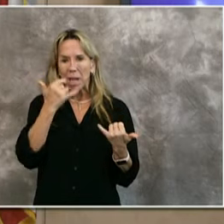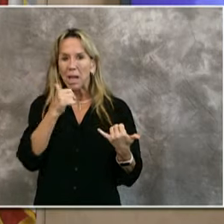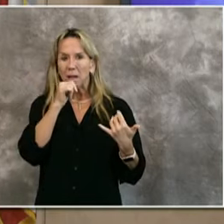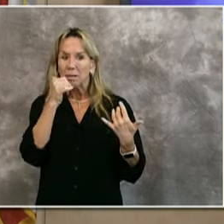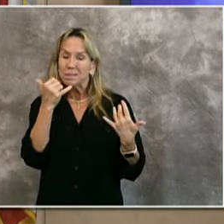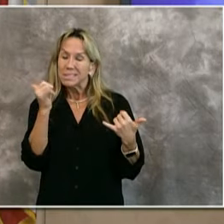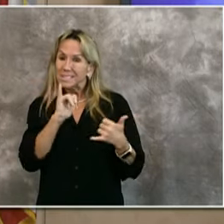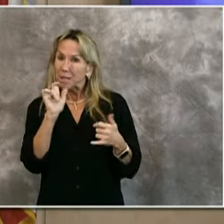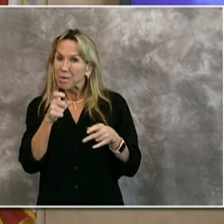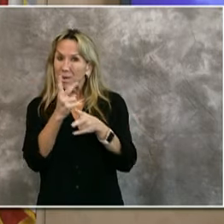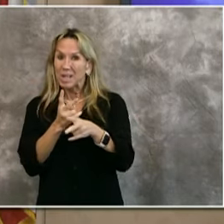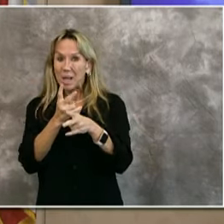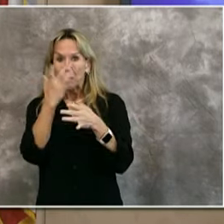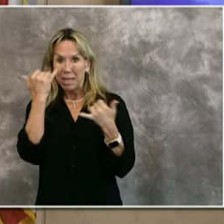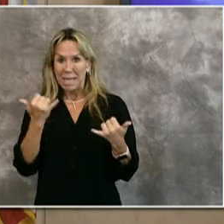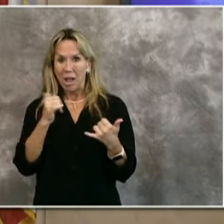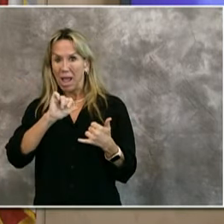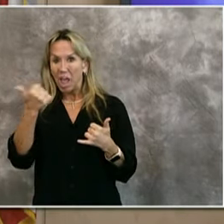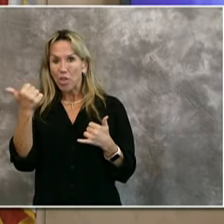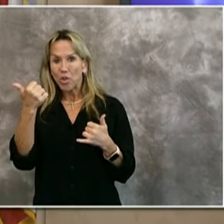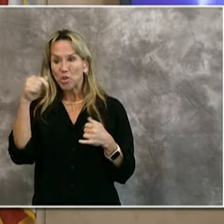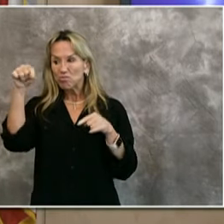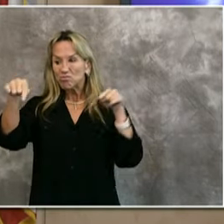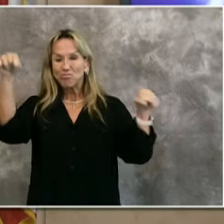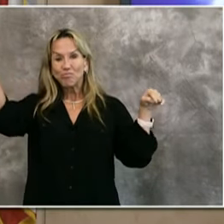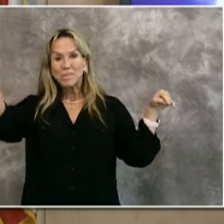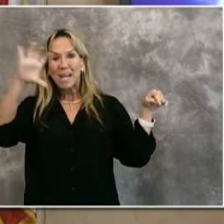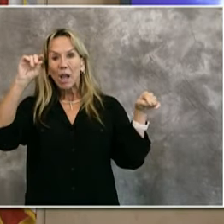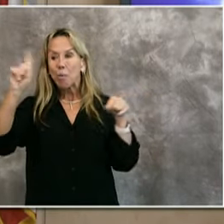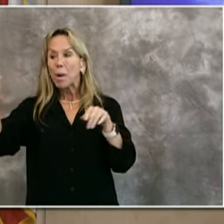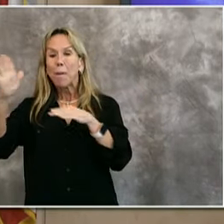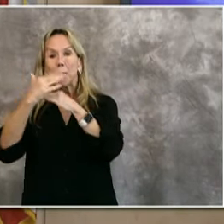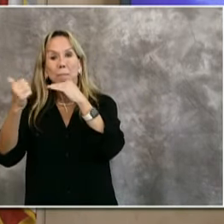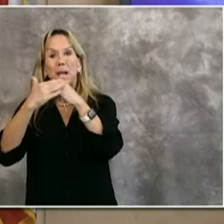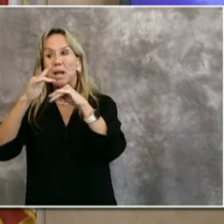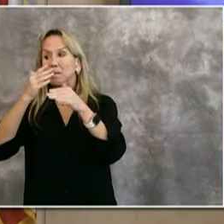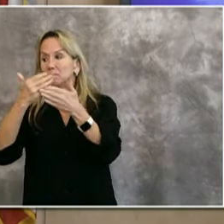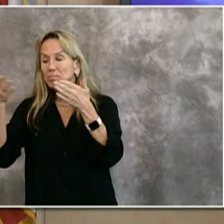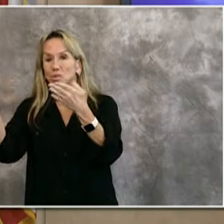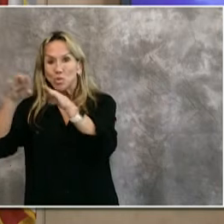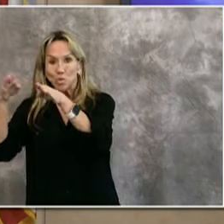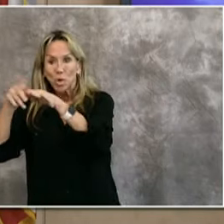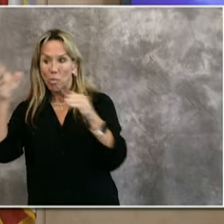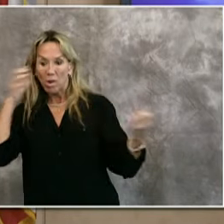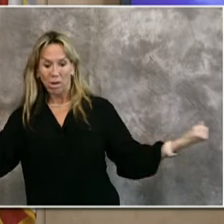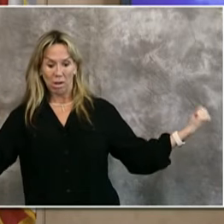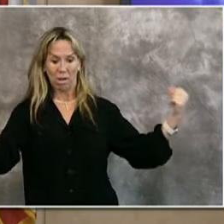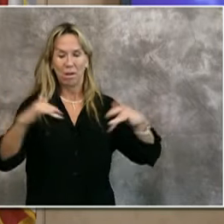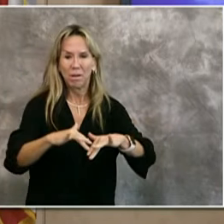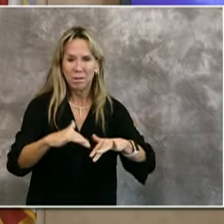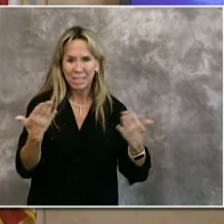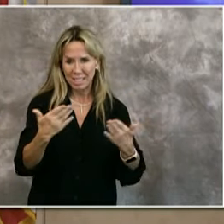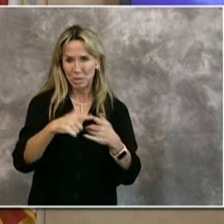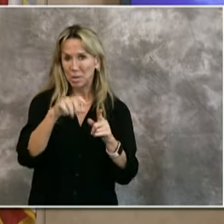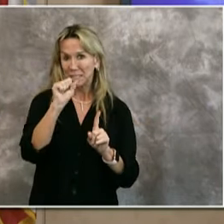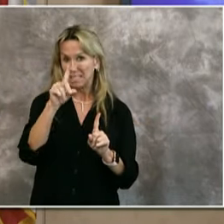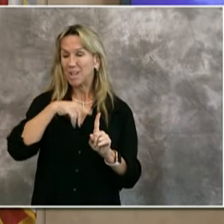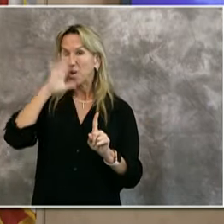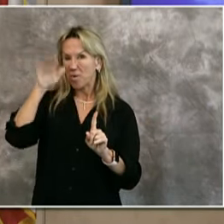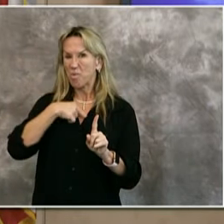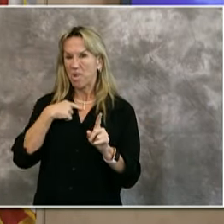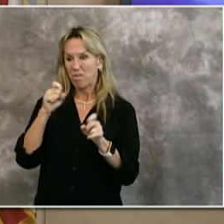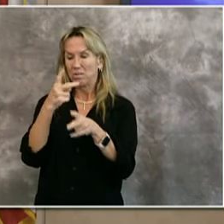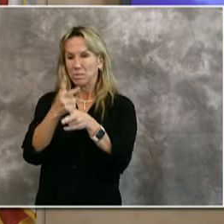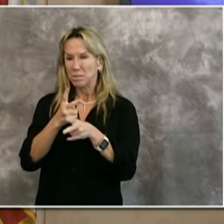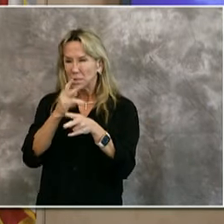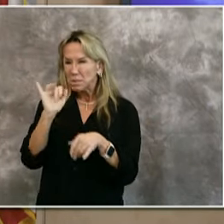visitors from other counties, and I suppose Arizona as well, because they are having an uptick and stricter,